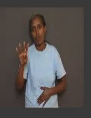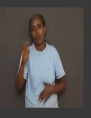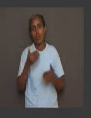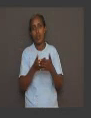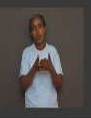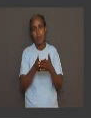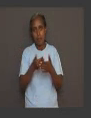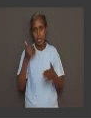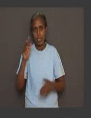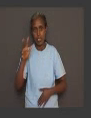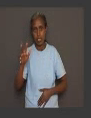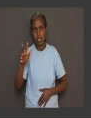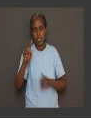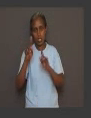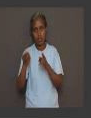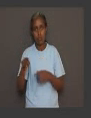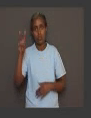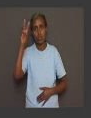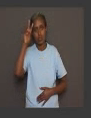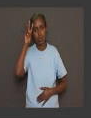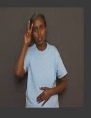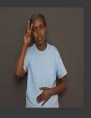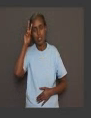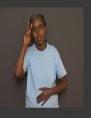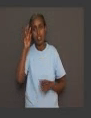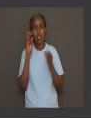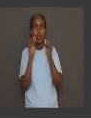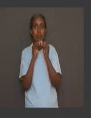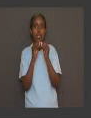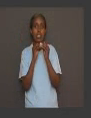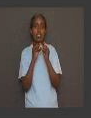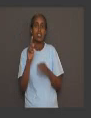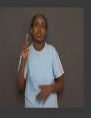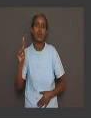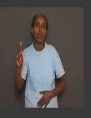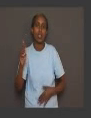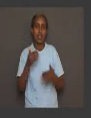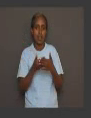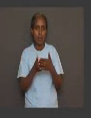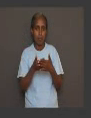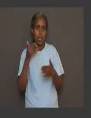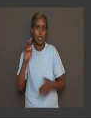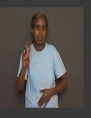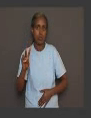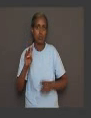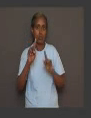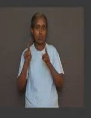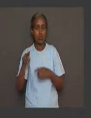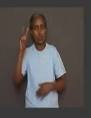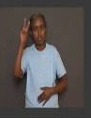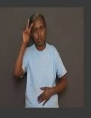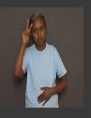minus 3 squared plus 1 minus 2